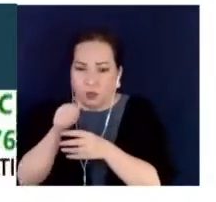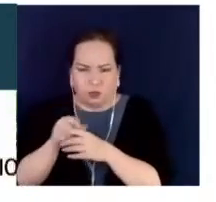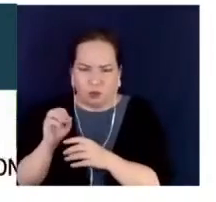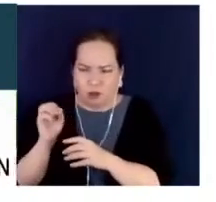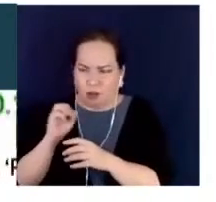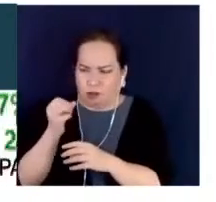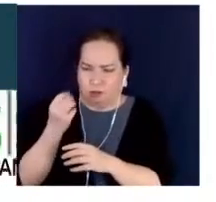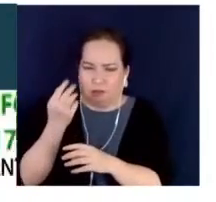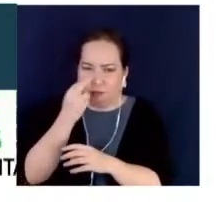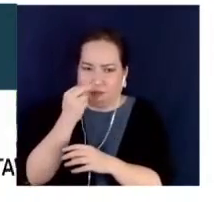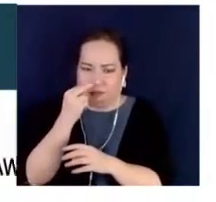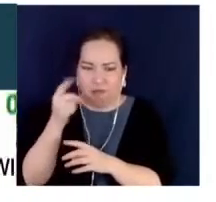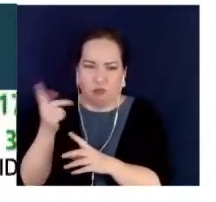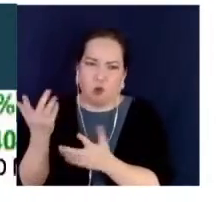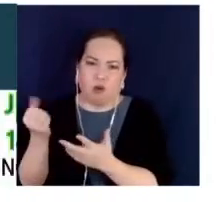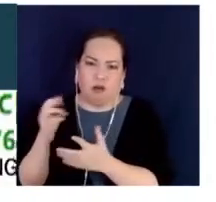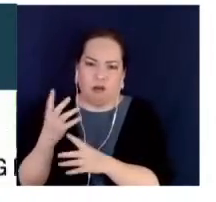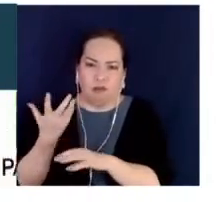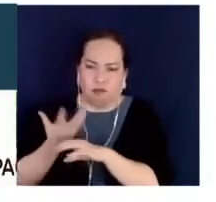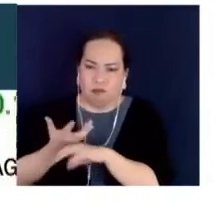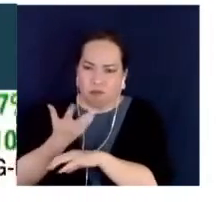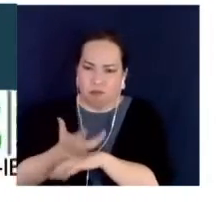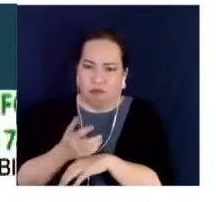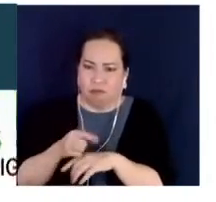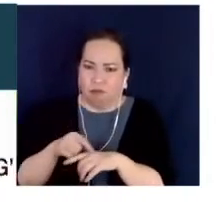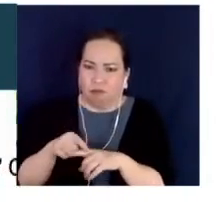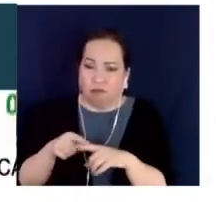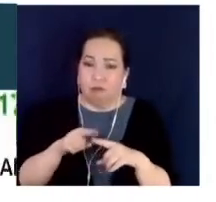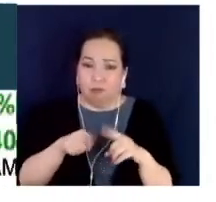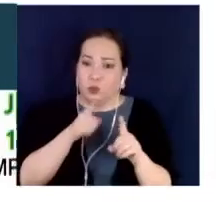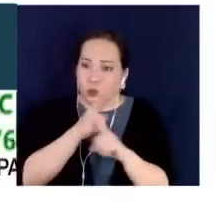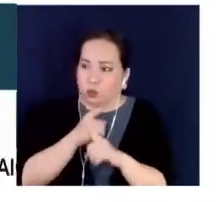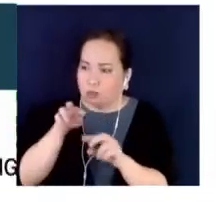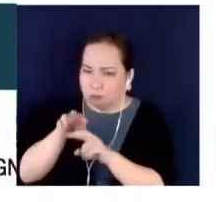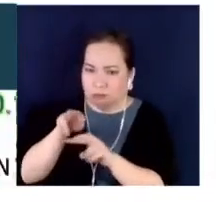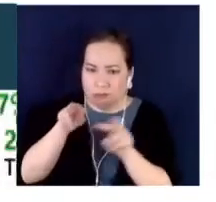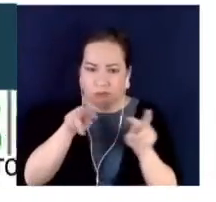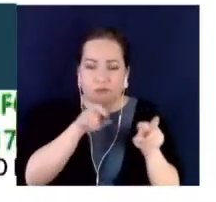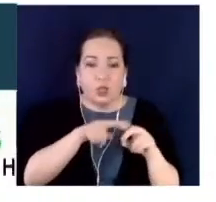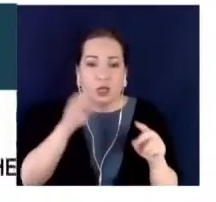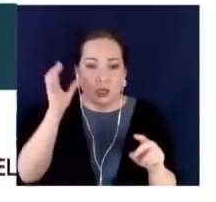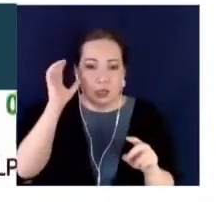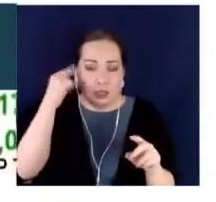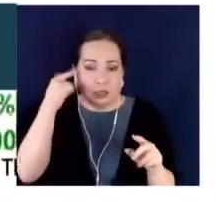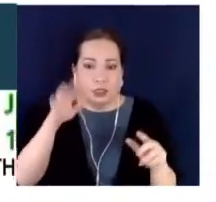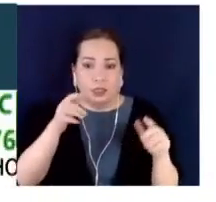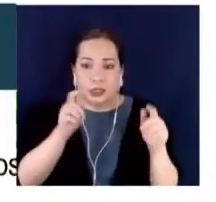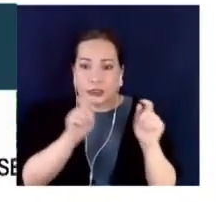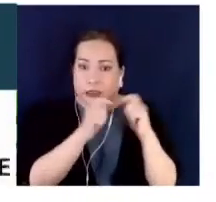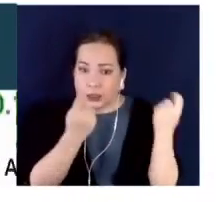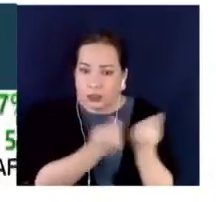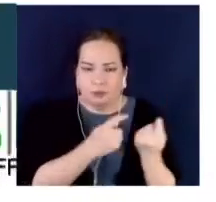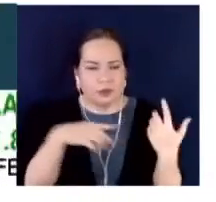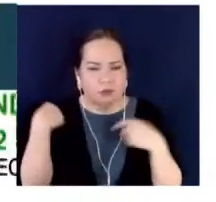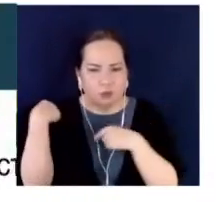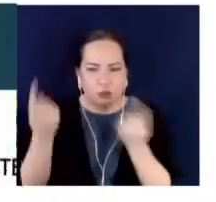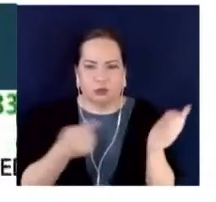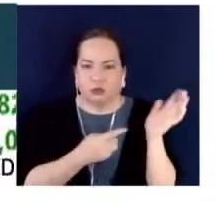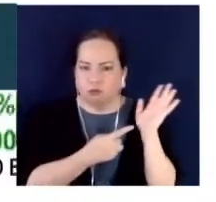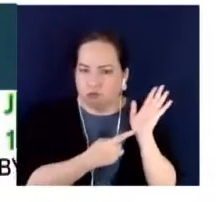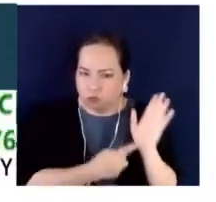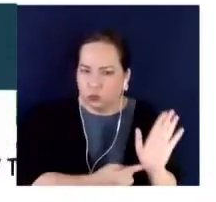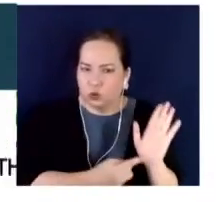we're going to just walk away from it. But in fairness, the Secretary Galvez and his team have been so transparent. I mean, the prices